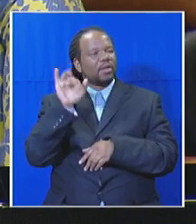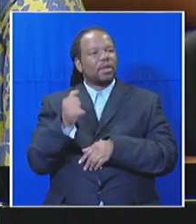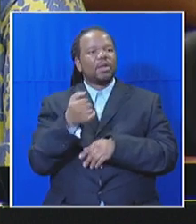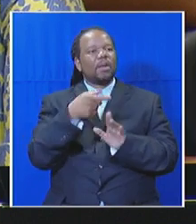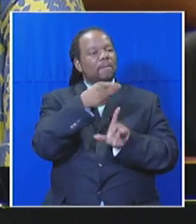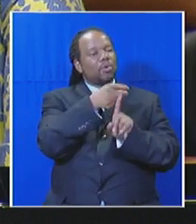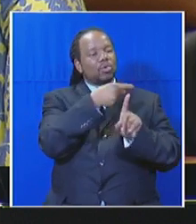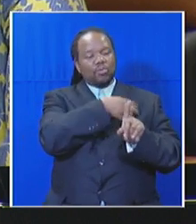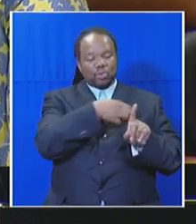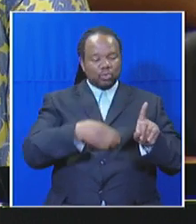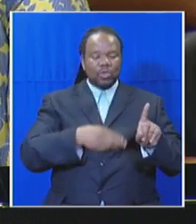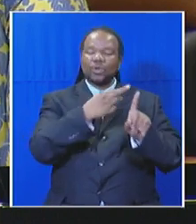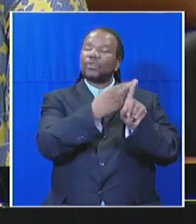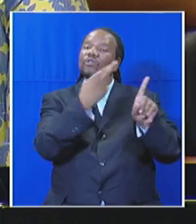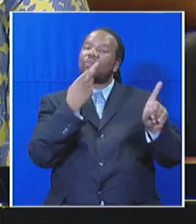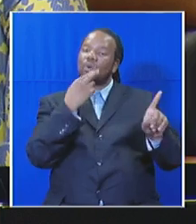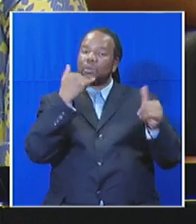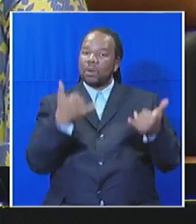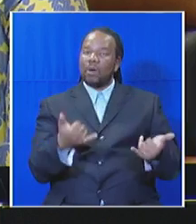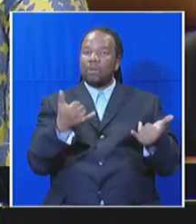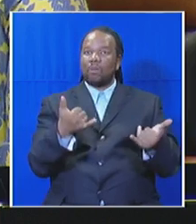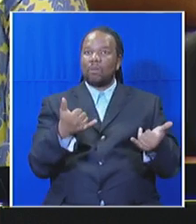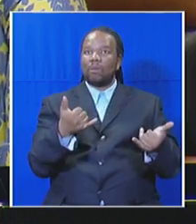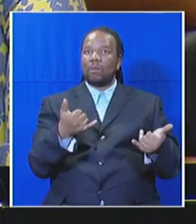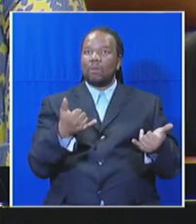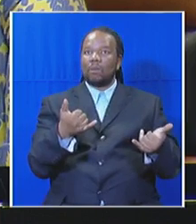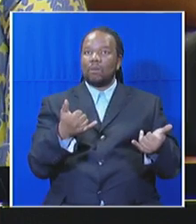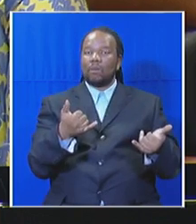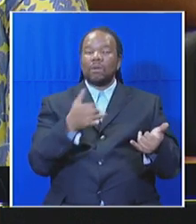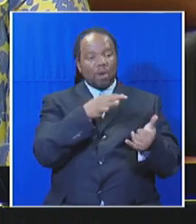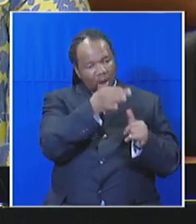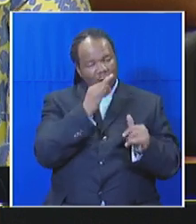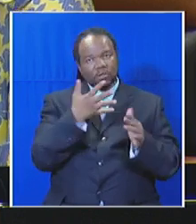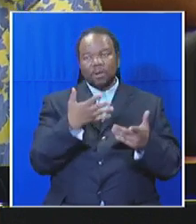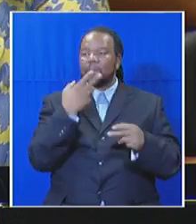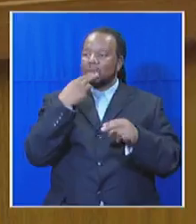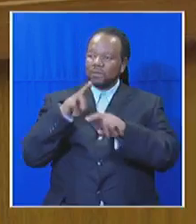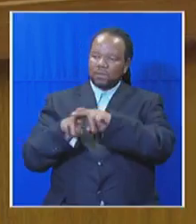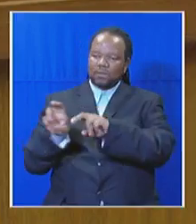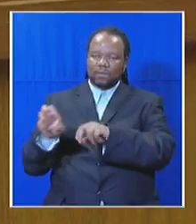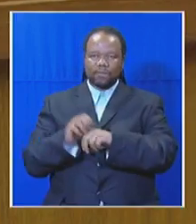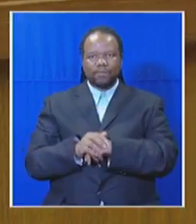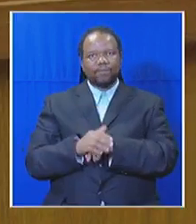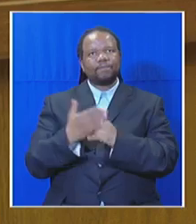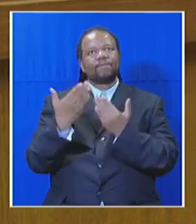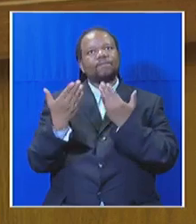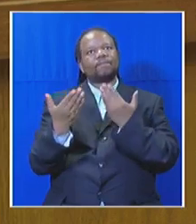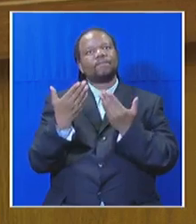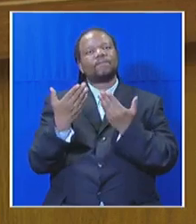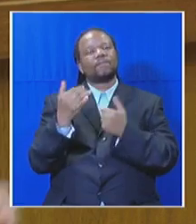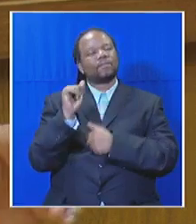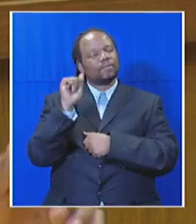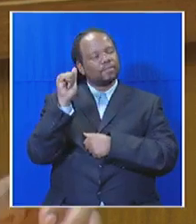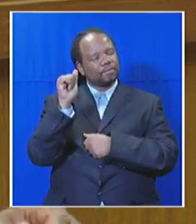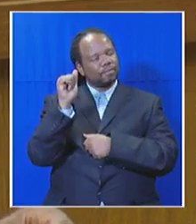the Honorable Maxon. Answer questions, please. He's ready to answer. Please take your seat. Honorable President. No, on a point